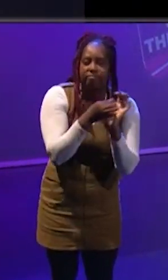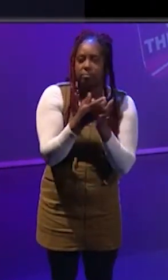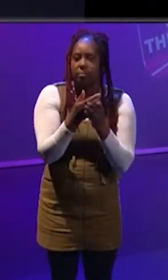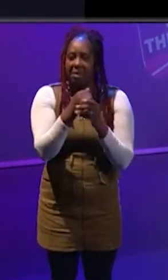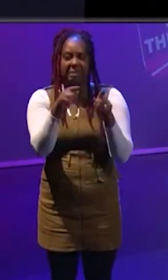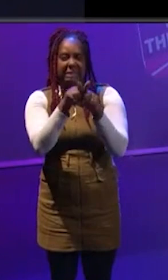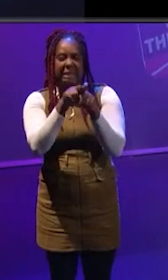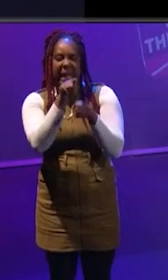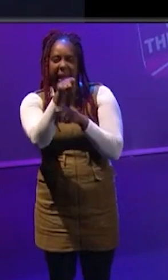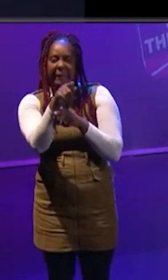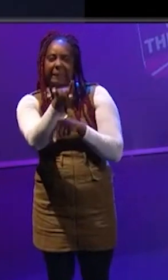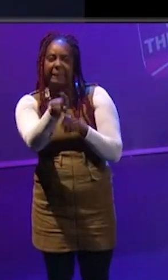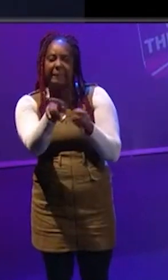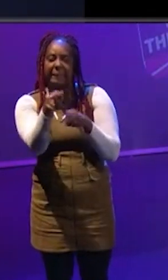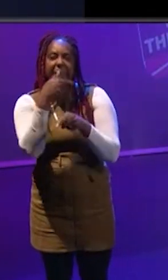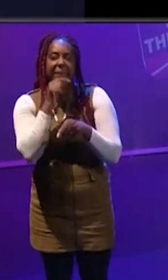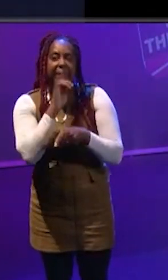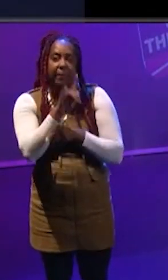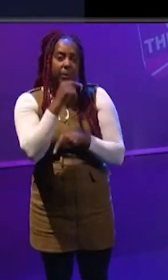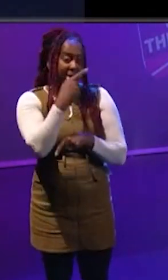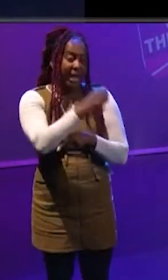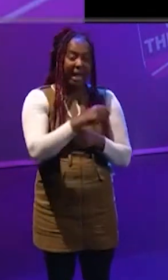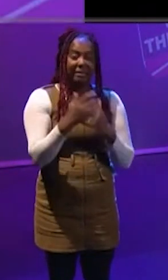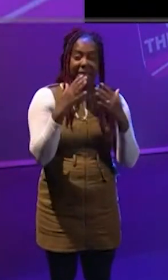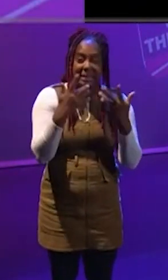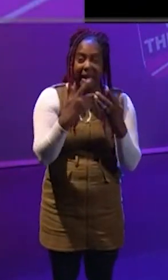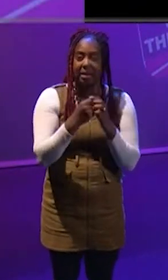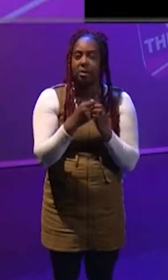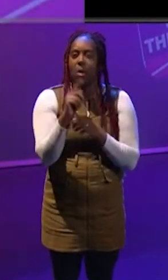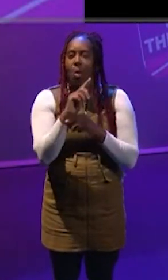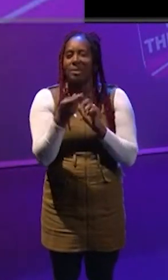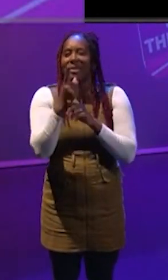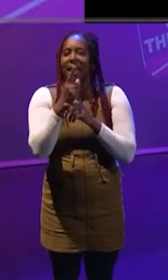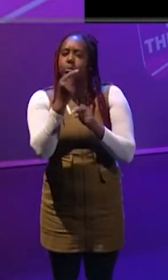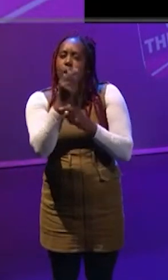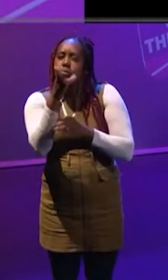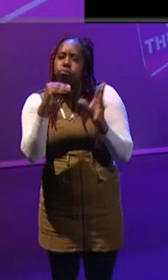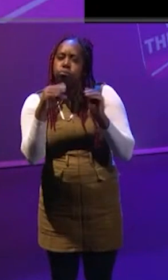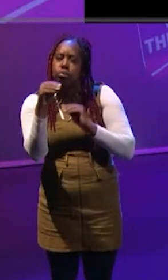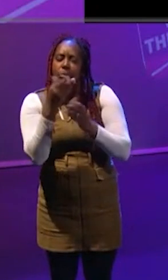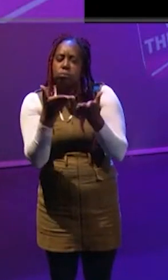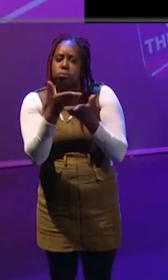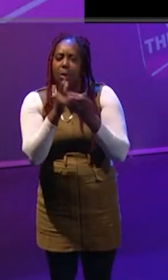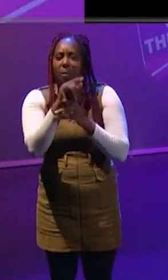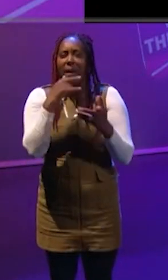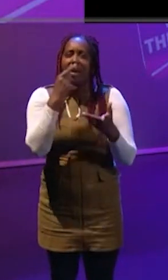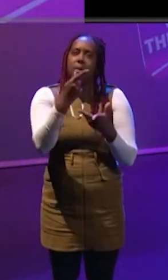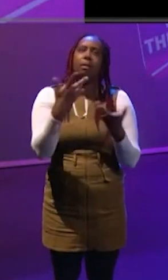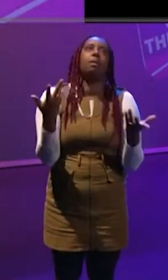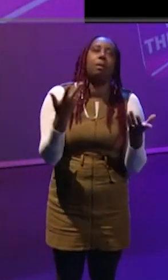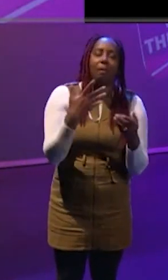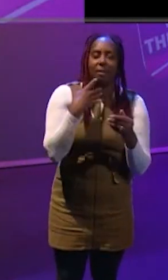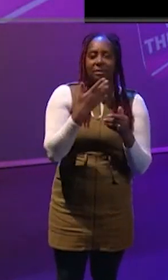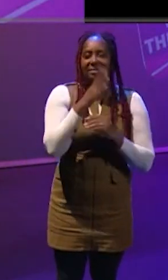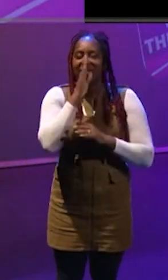And I'm probably in about 10 WhatsApp chats with other producers, but they're the best place to go to when I'm feeling down, or I've had a difficult